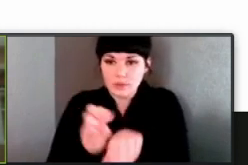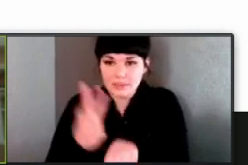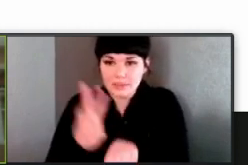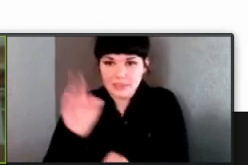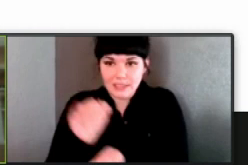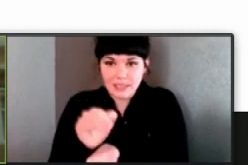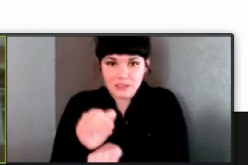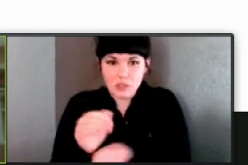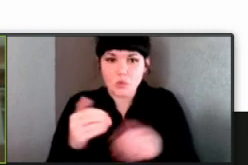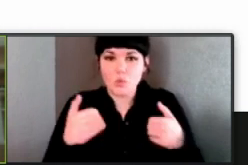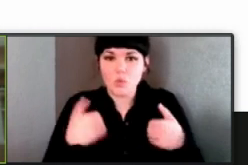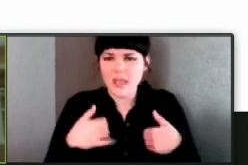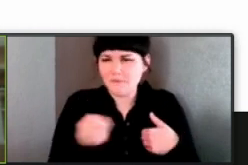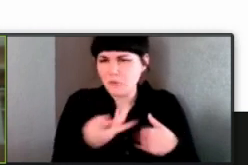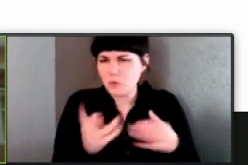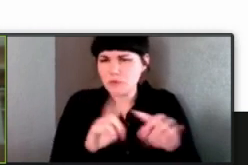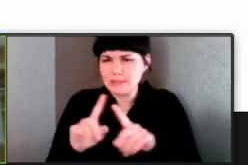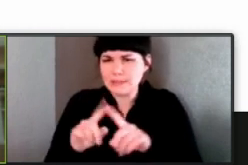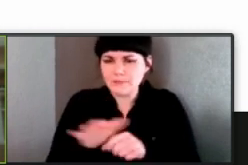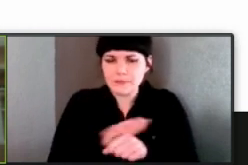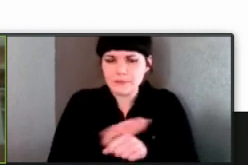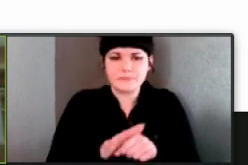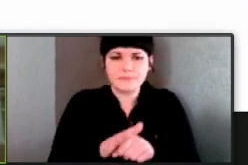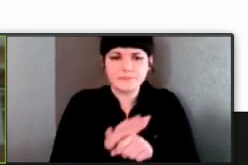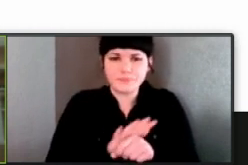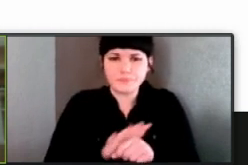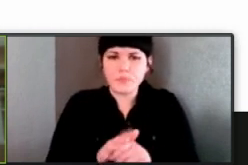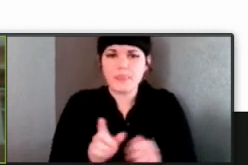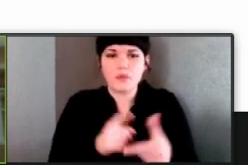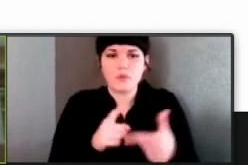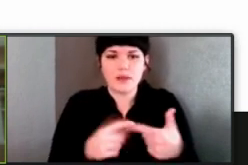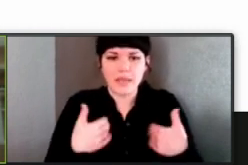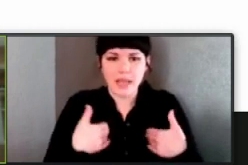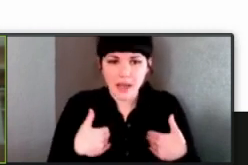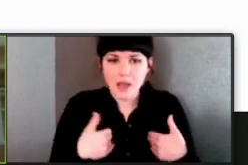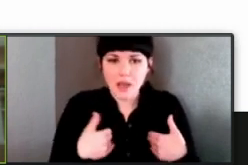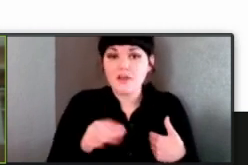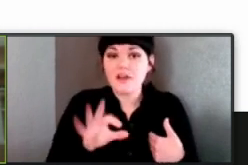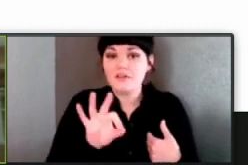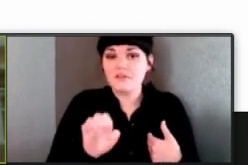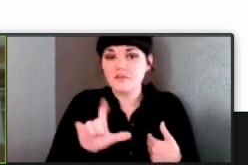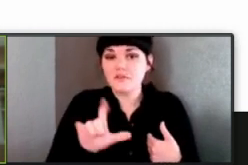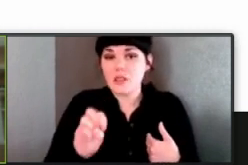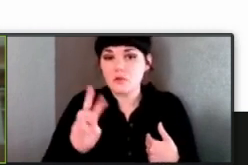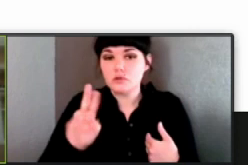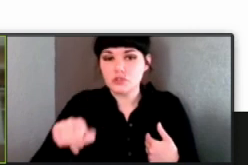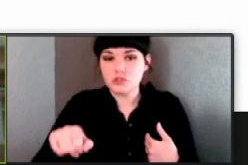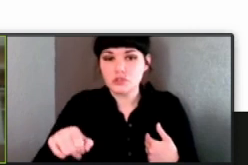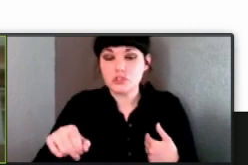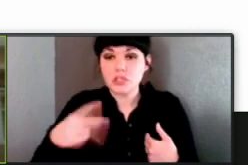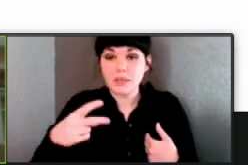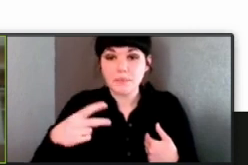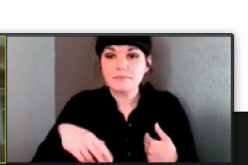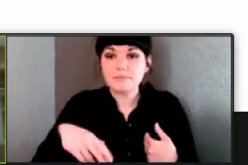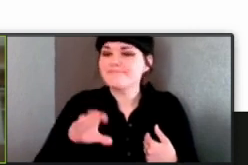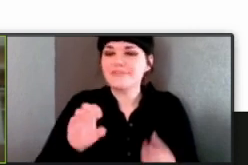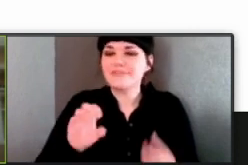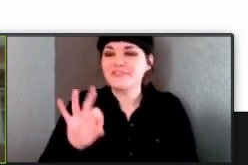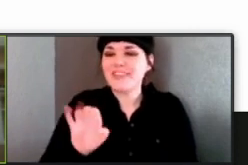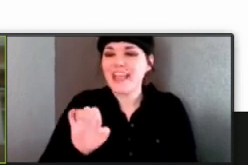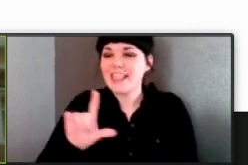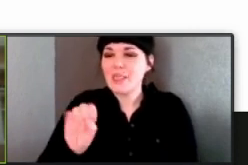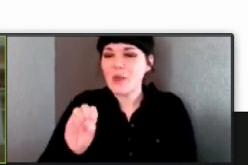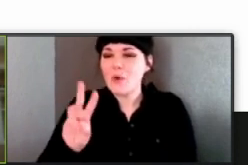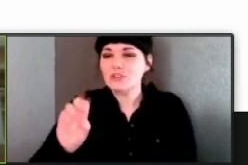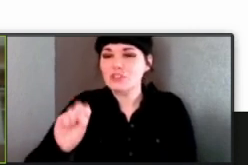the Second Ebenezer Church, the Grace Community Church, and the Kemeny Recreational Center. You have